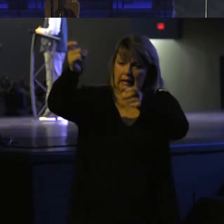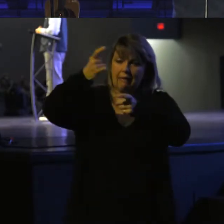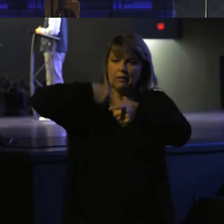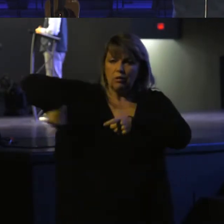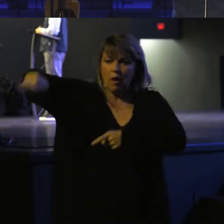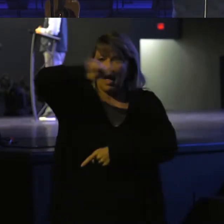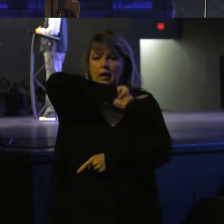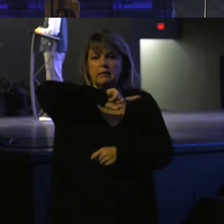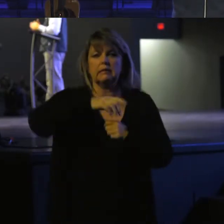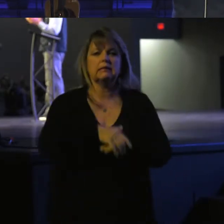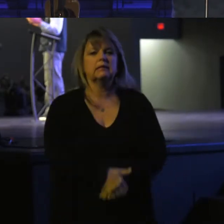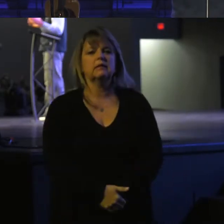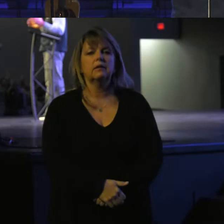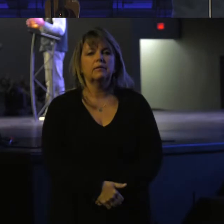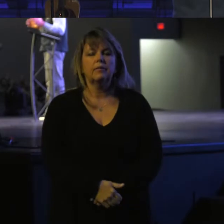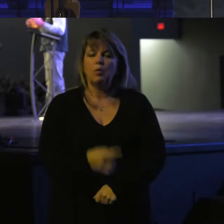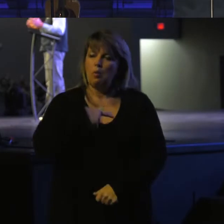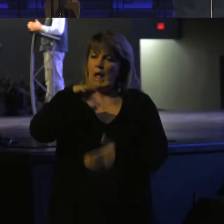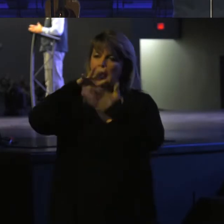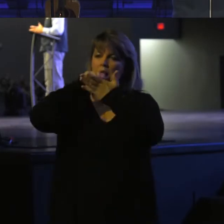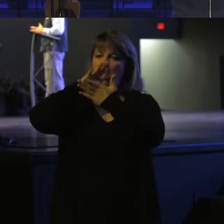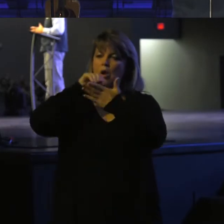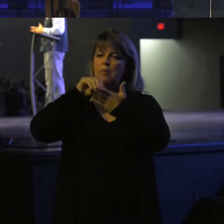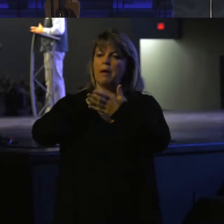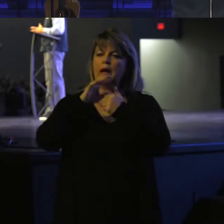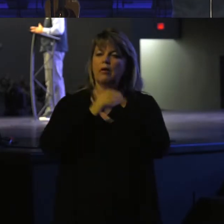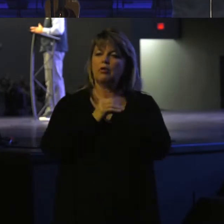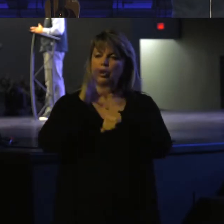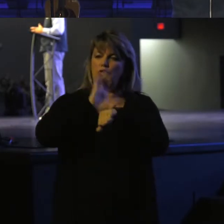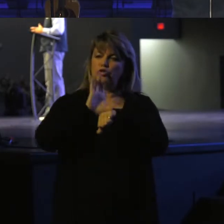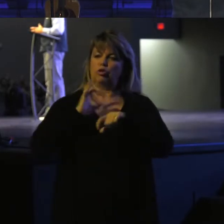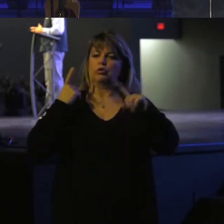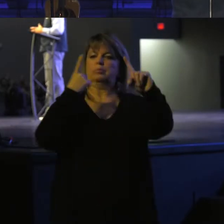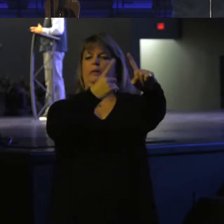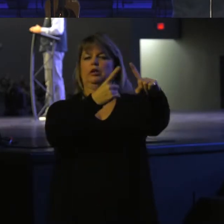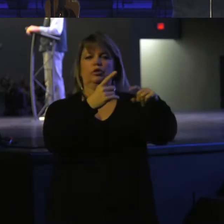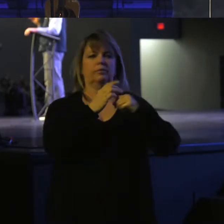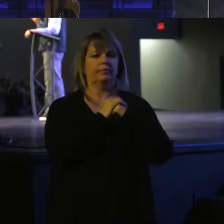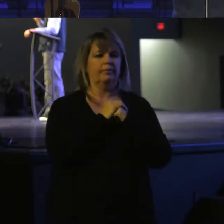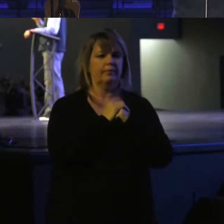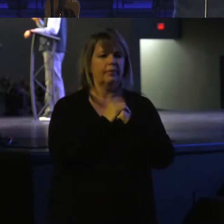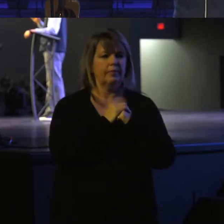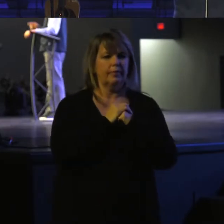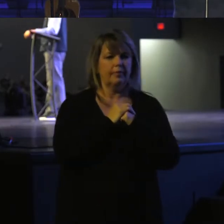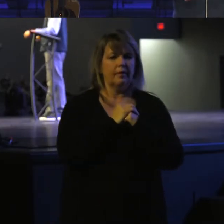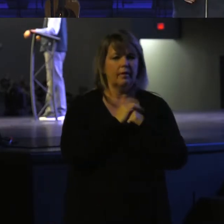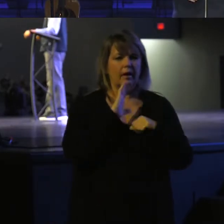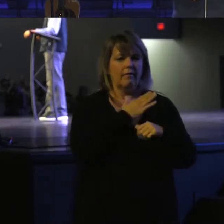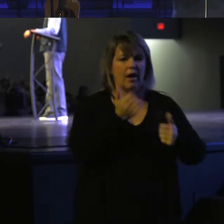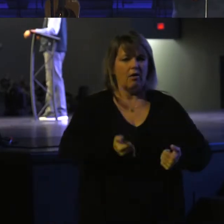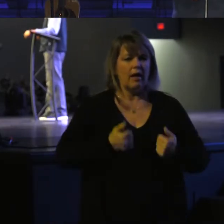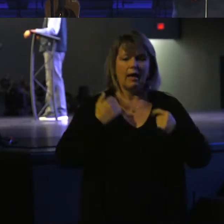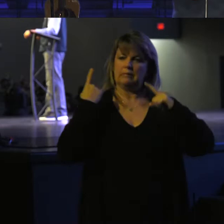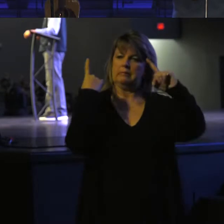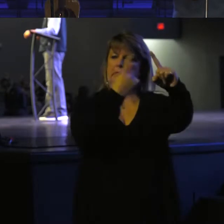us, we learn about the mission of the church, the mission of our